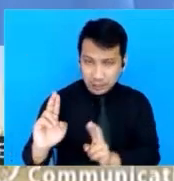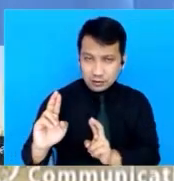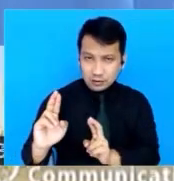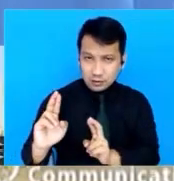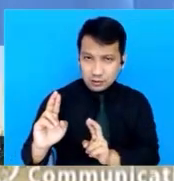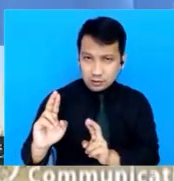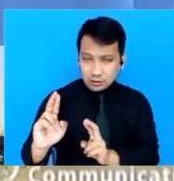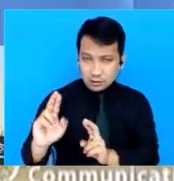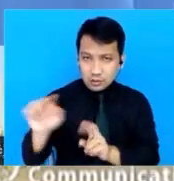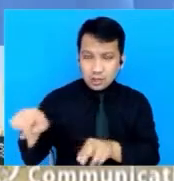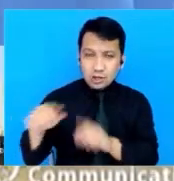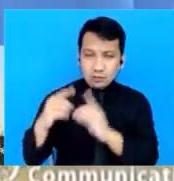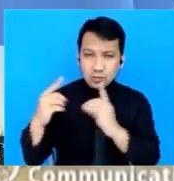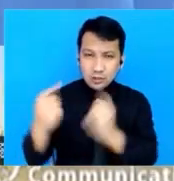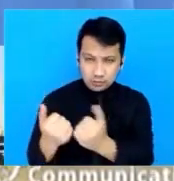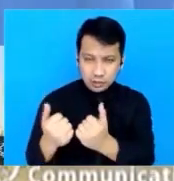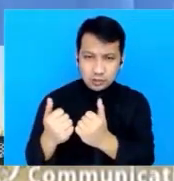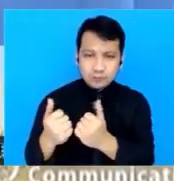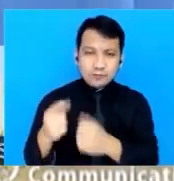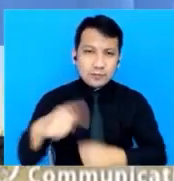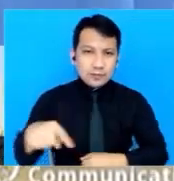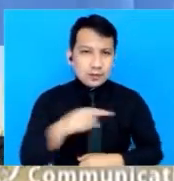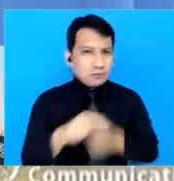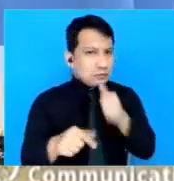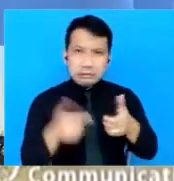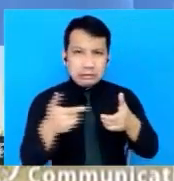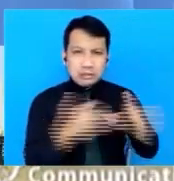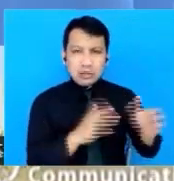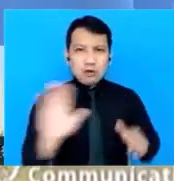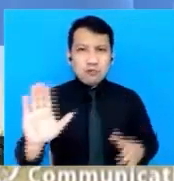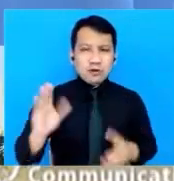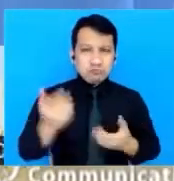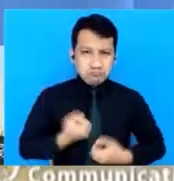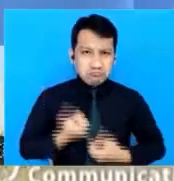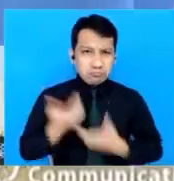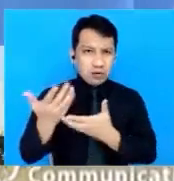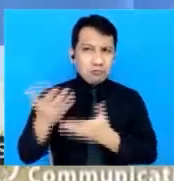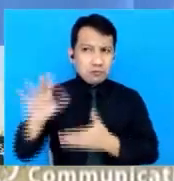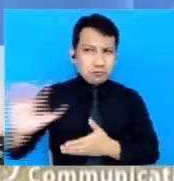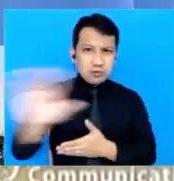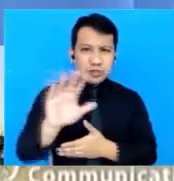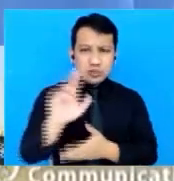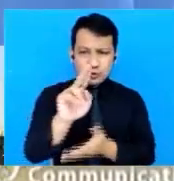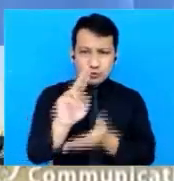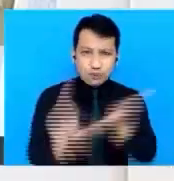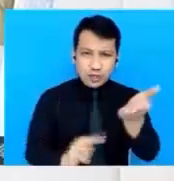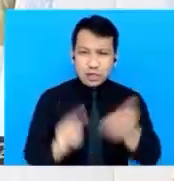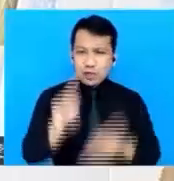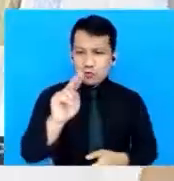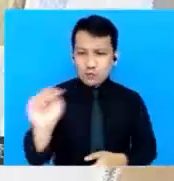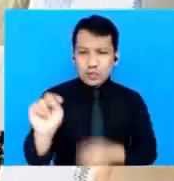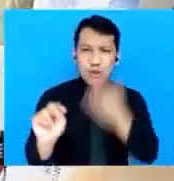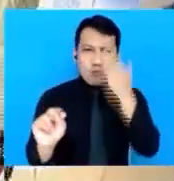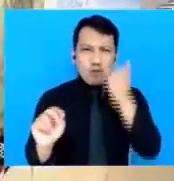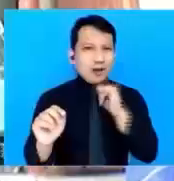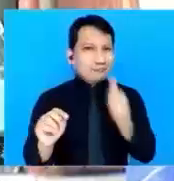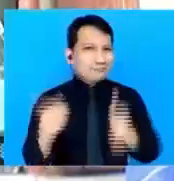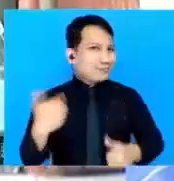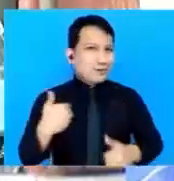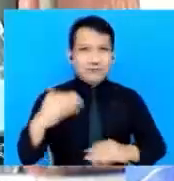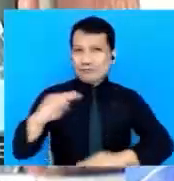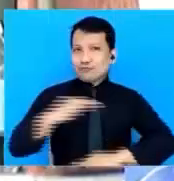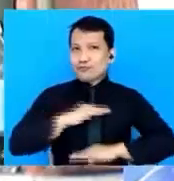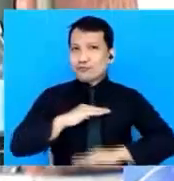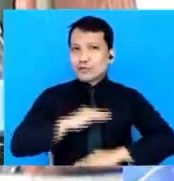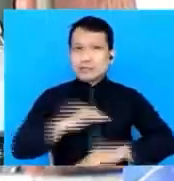agency. Hindi rin niya pinalagpas na maglabas ng himutok sa UN. Giit ng Pangulo, hindi na sapat ang mga aksyon